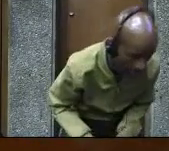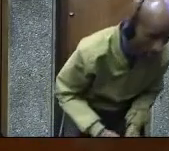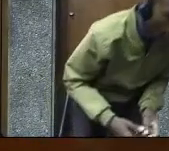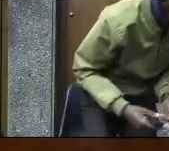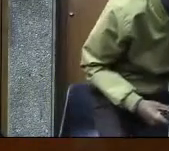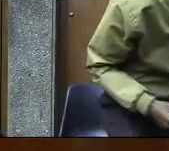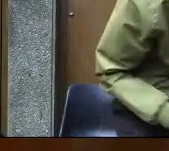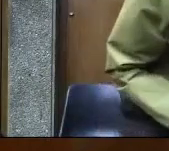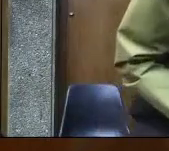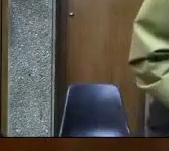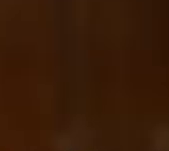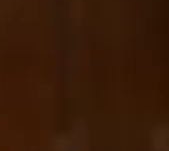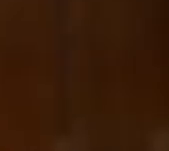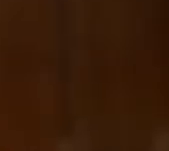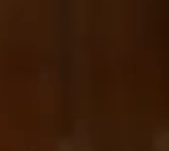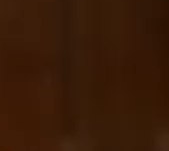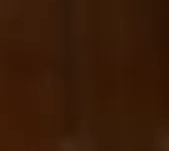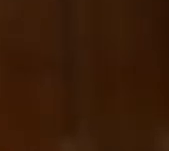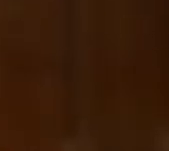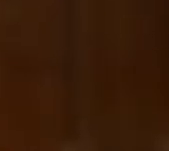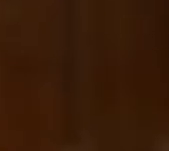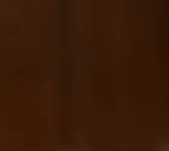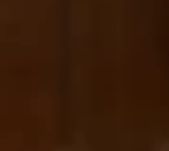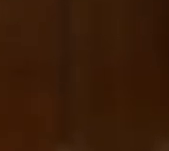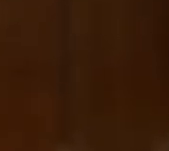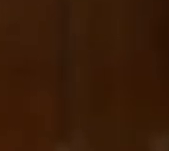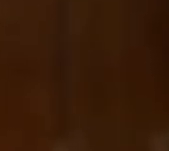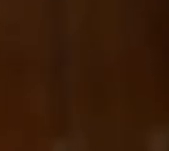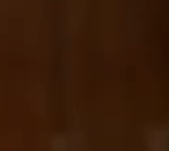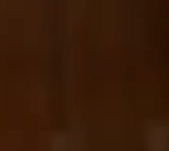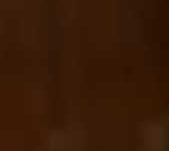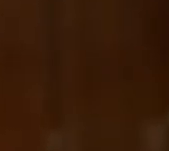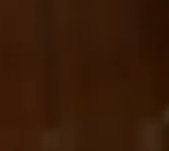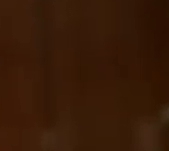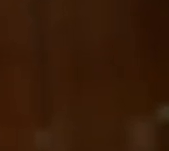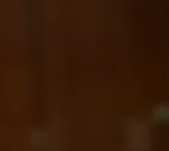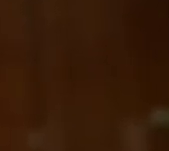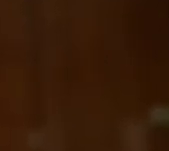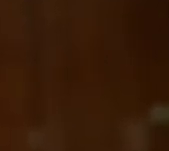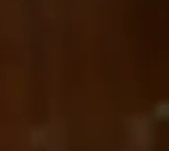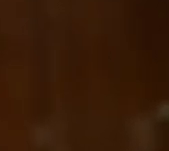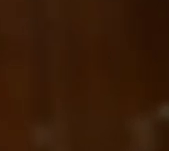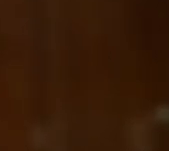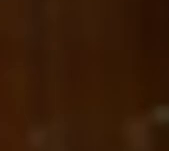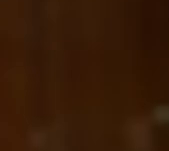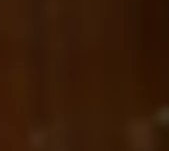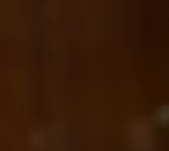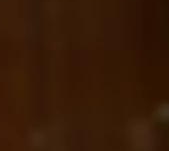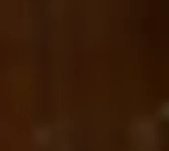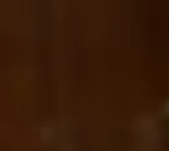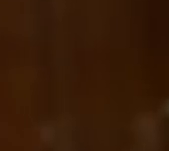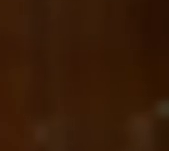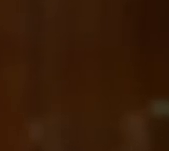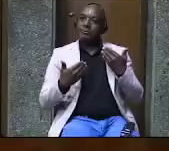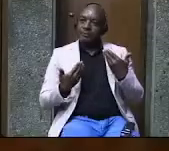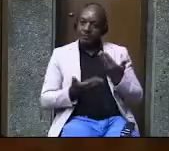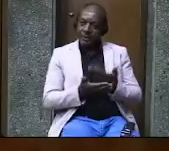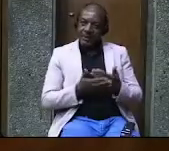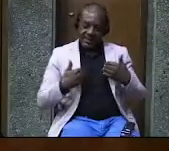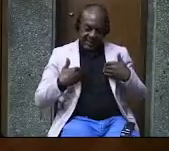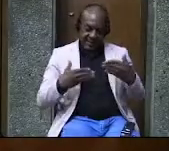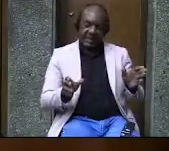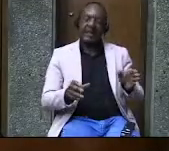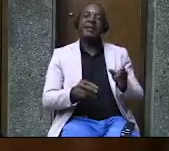a feedlot. I can start for you a tannery from zero. That is leather